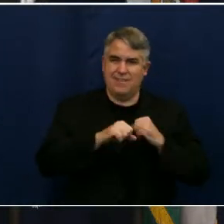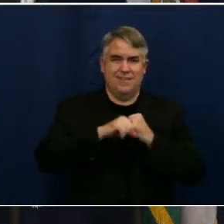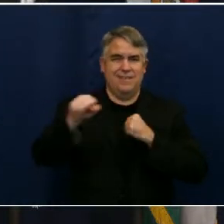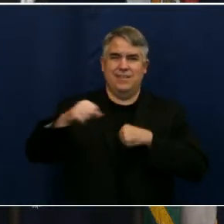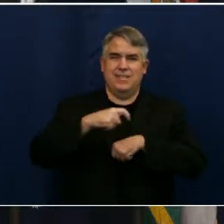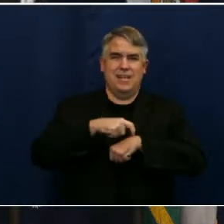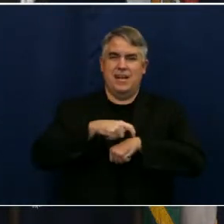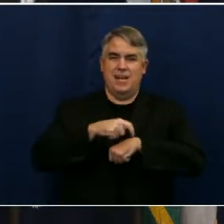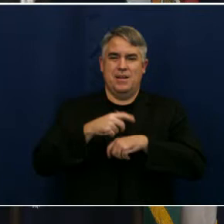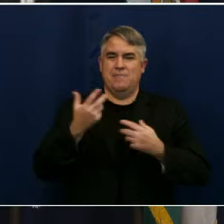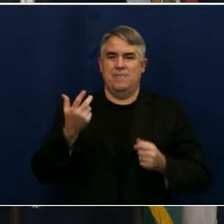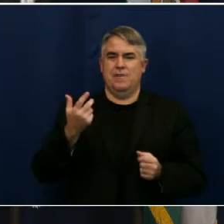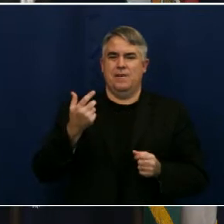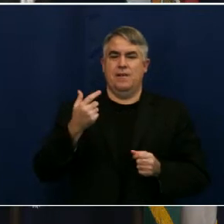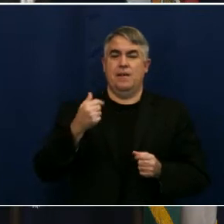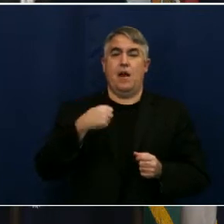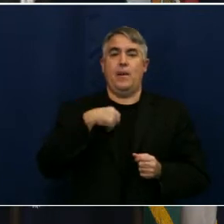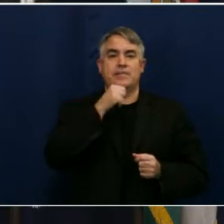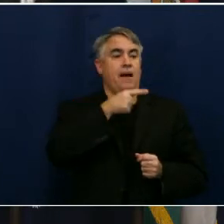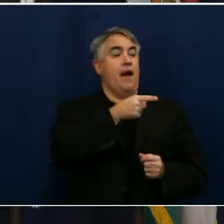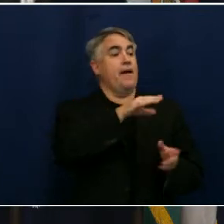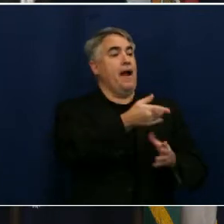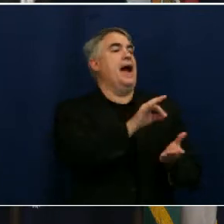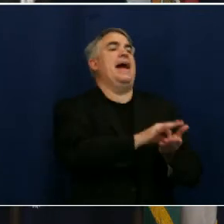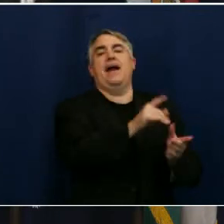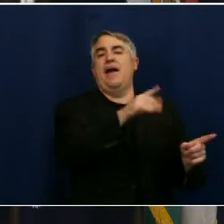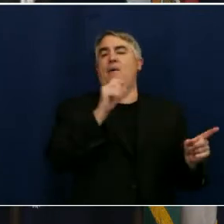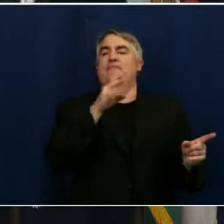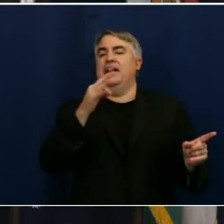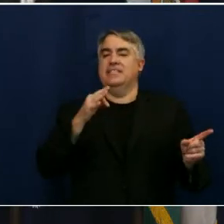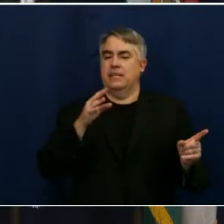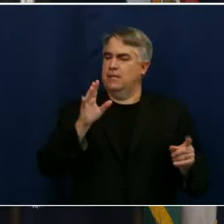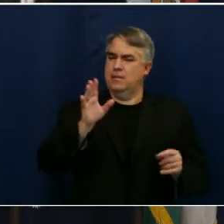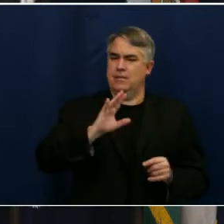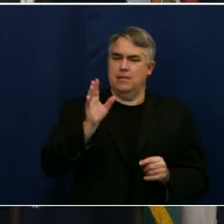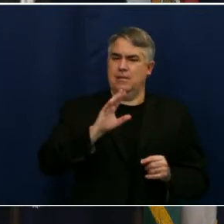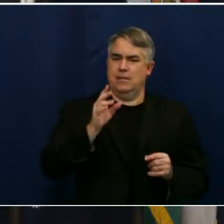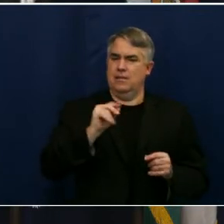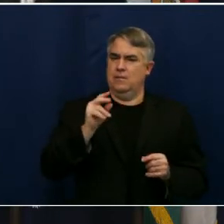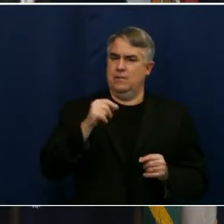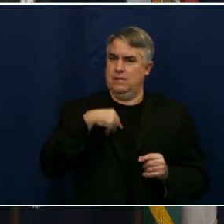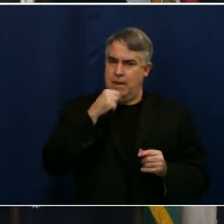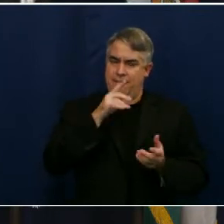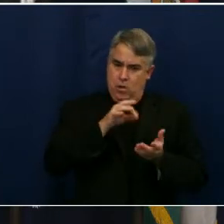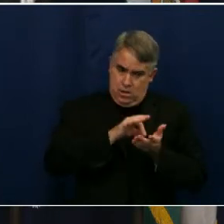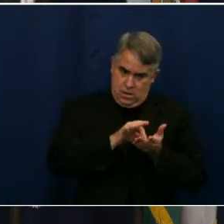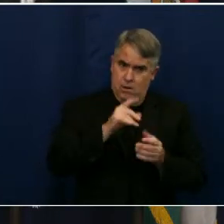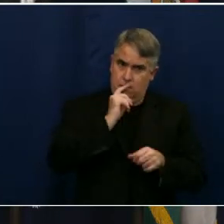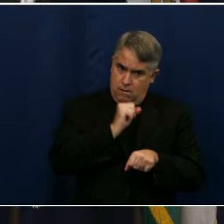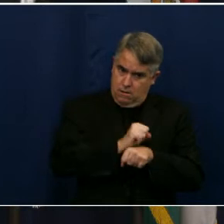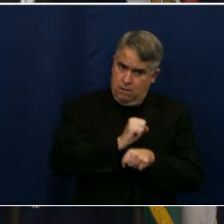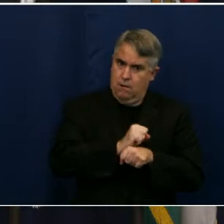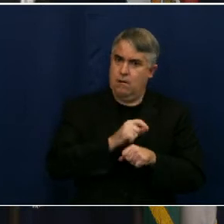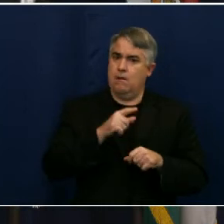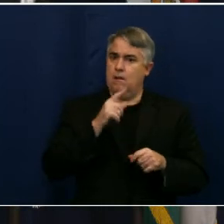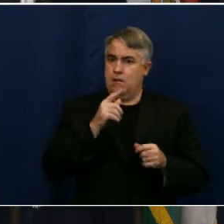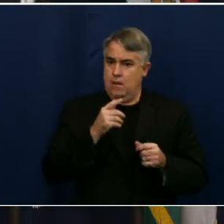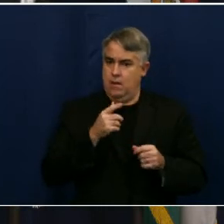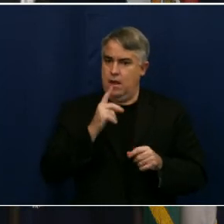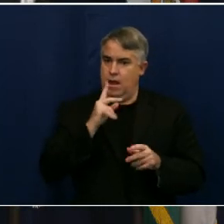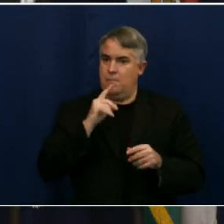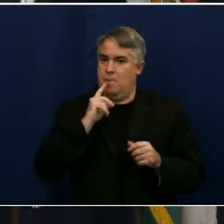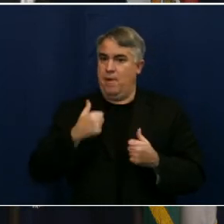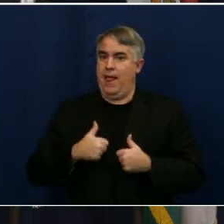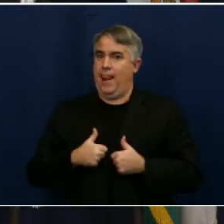metric that we want to look at is the number of cases. And as you've heard, the state uses case rates